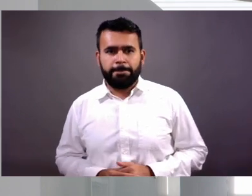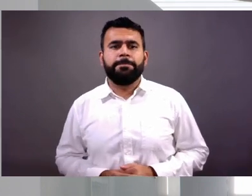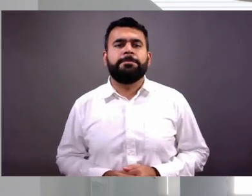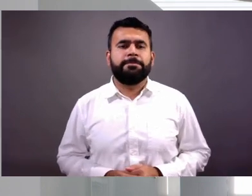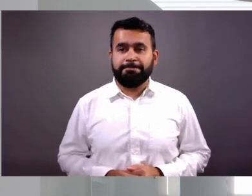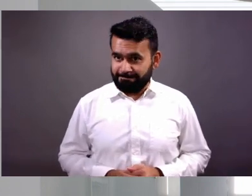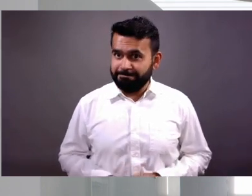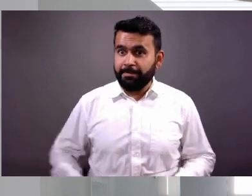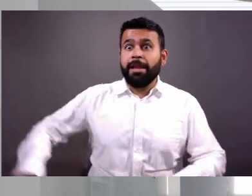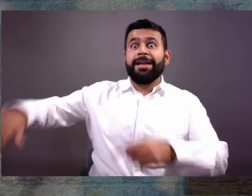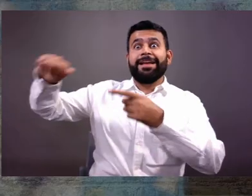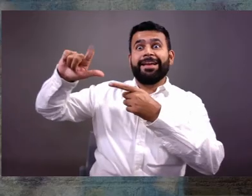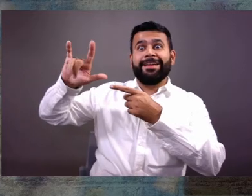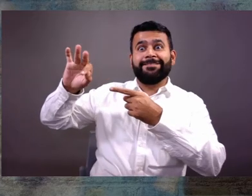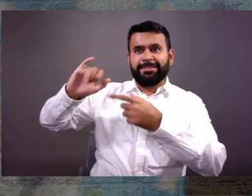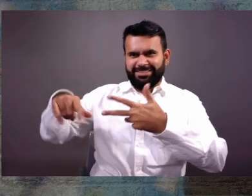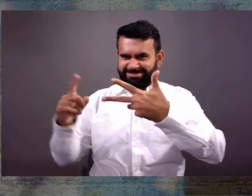Hop, hop.